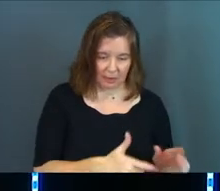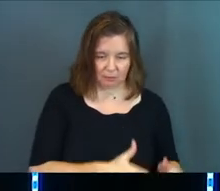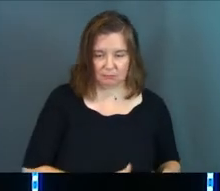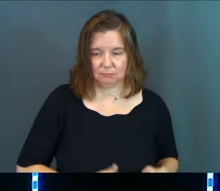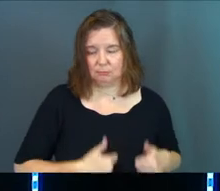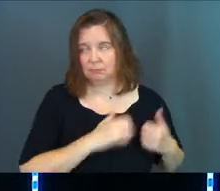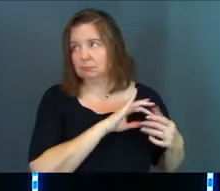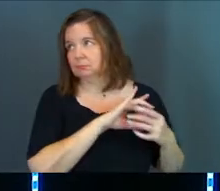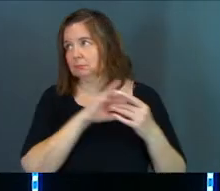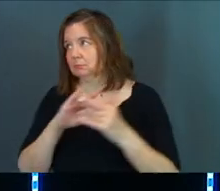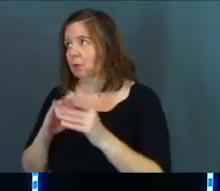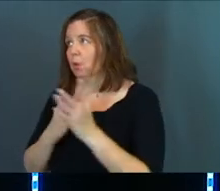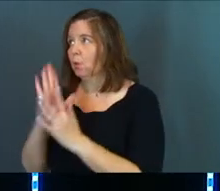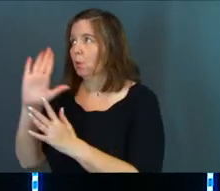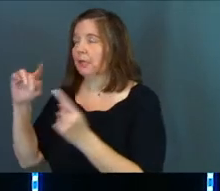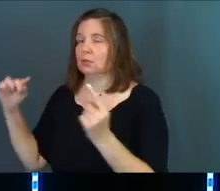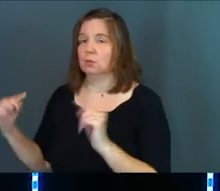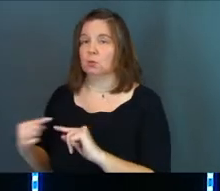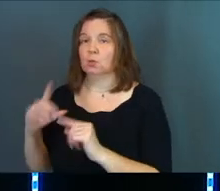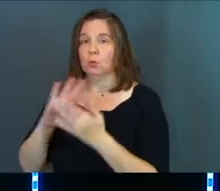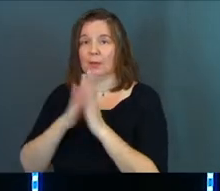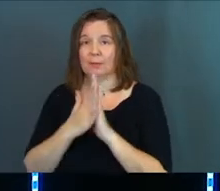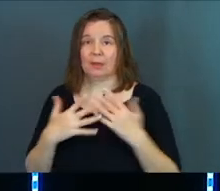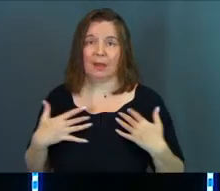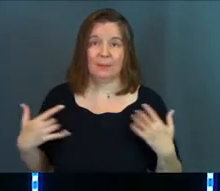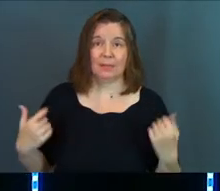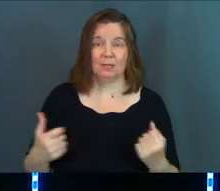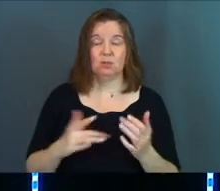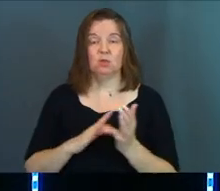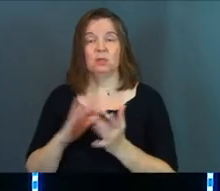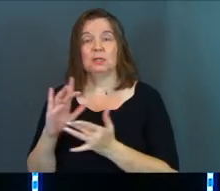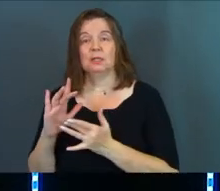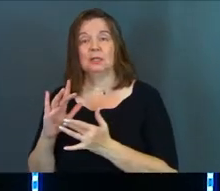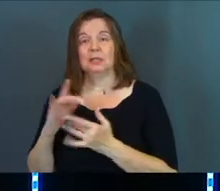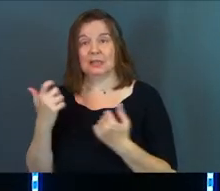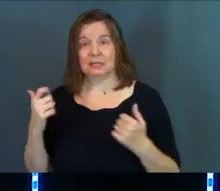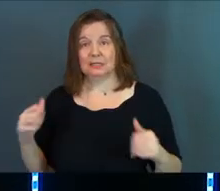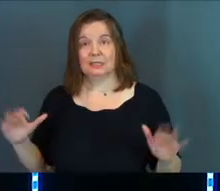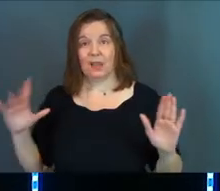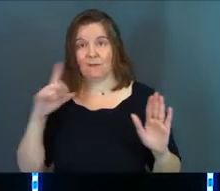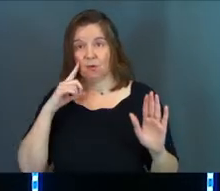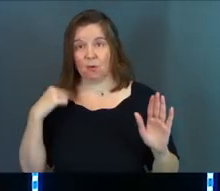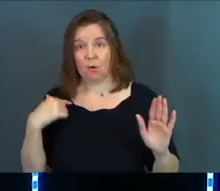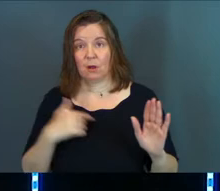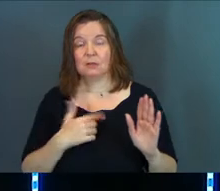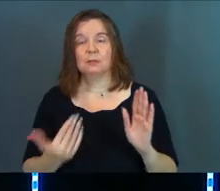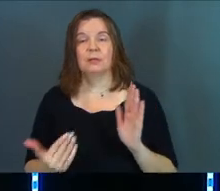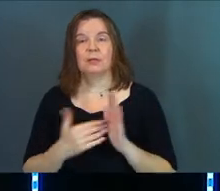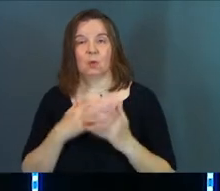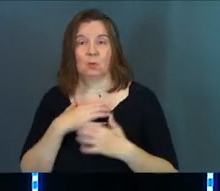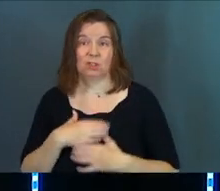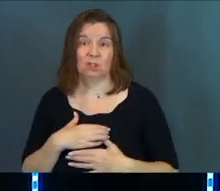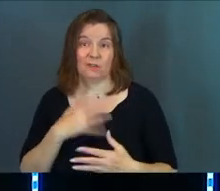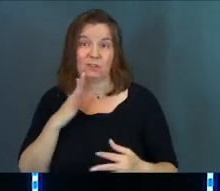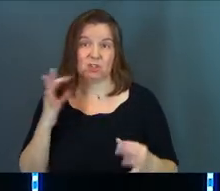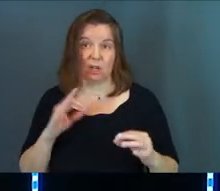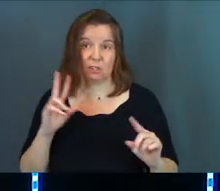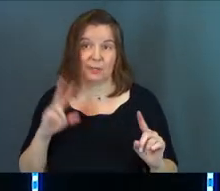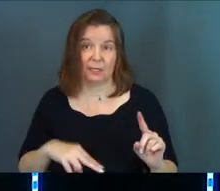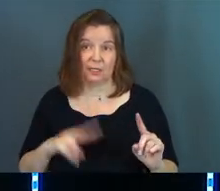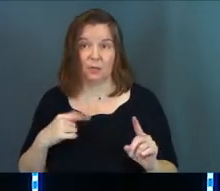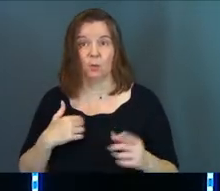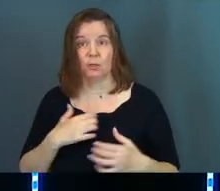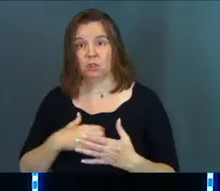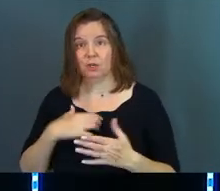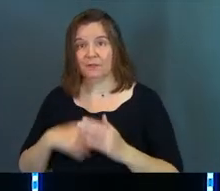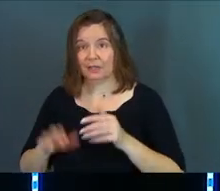right. By his wounds, you are healed. So not only was Jesus the sacrifice for us, but again, we deserve judgment.